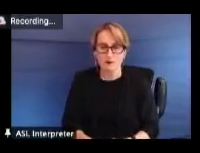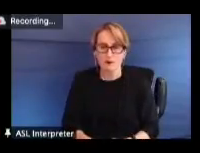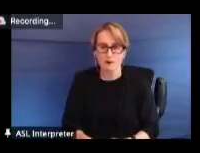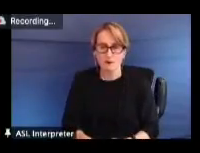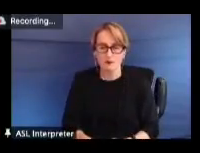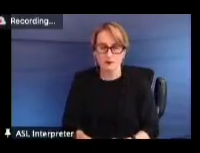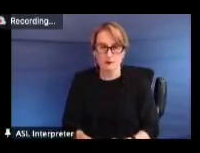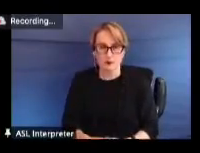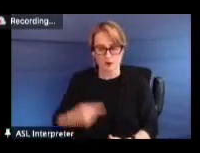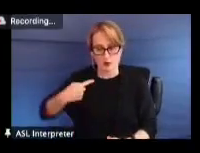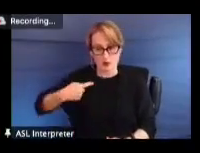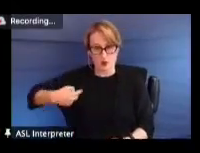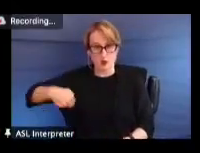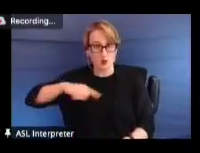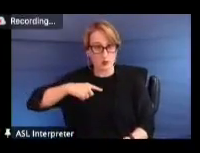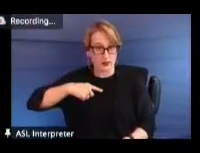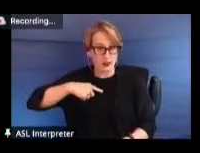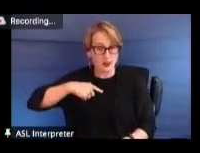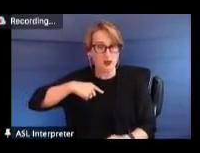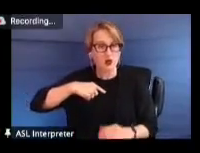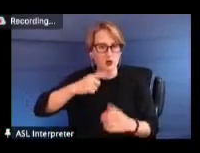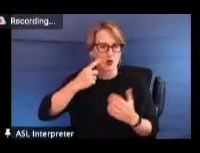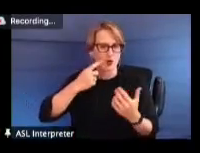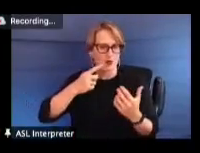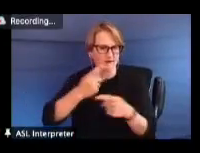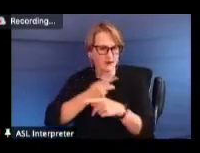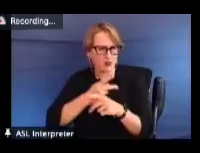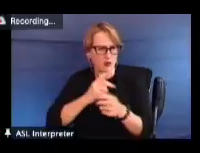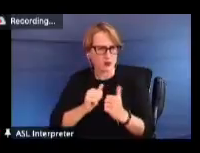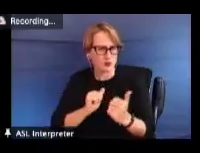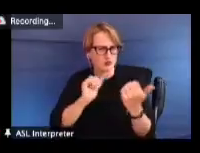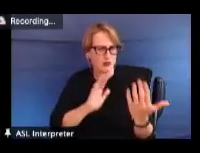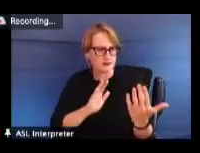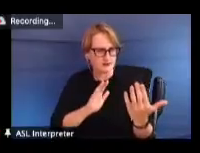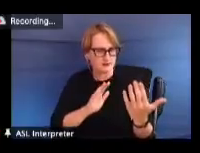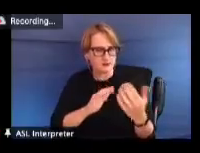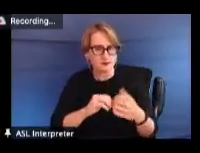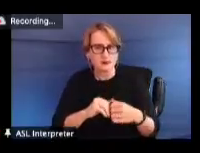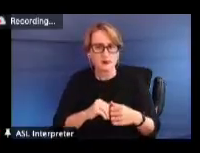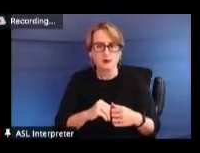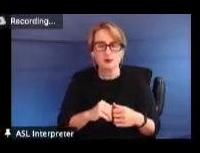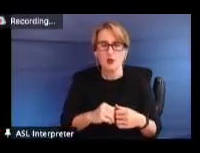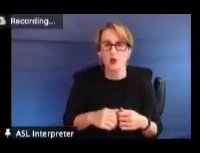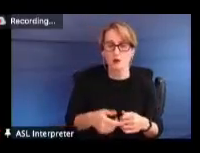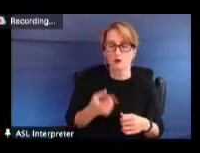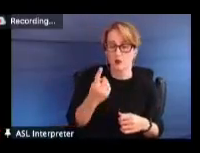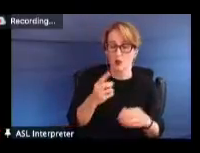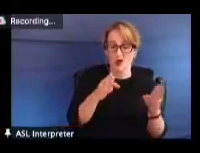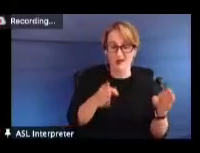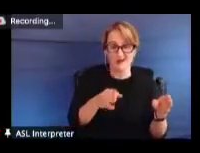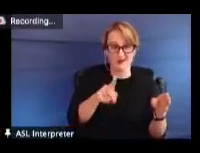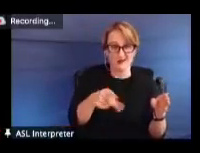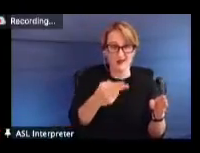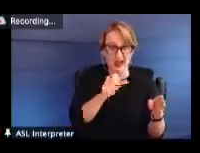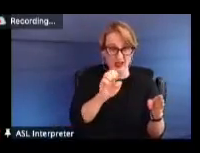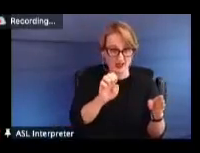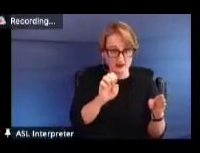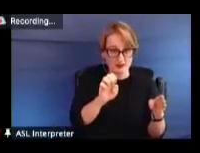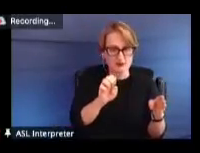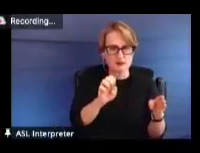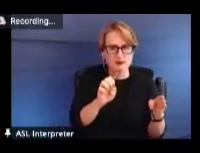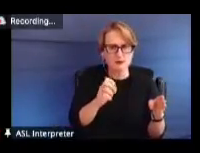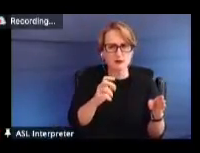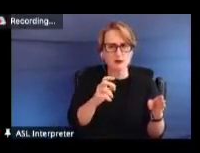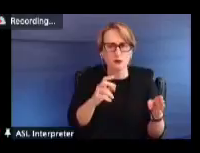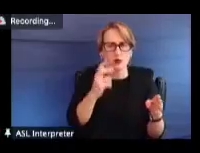We are actually sort of addressing that. How, given one phase, we're sort of starting to look at, obviously what happened